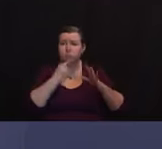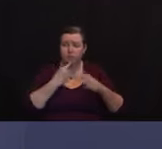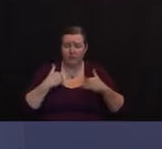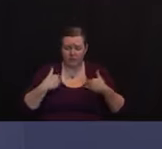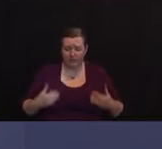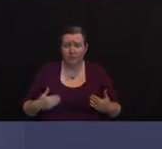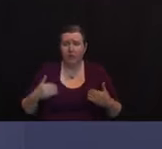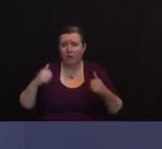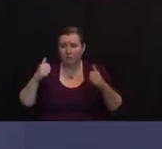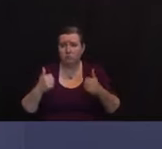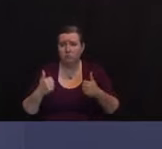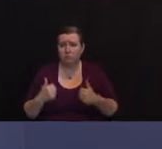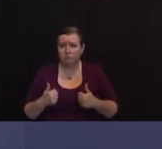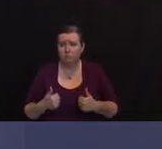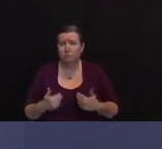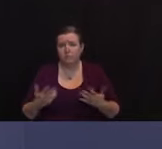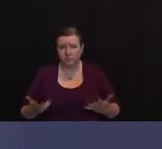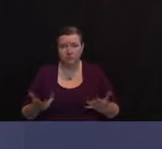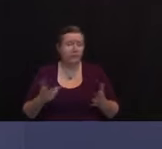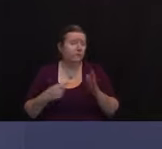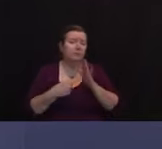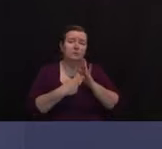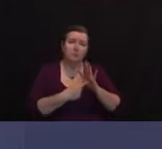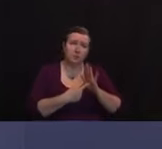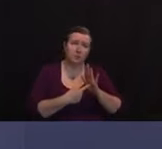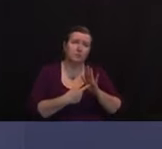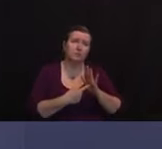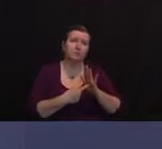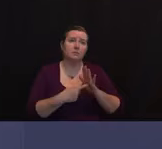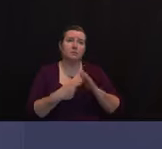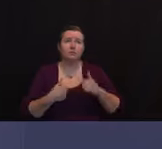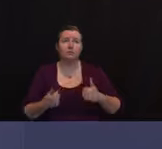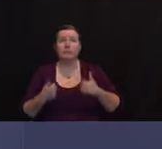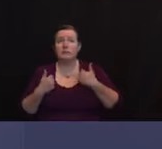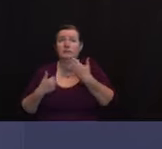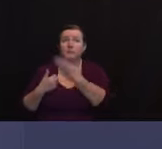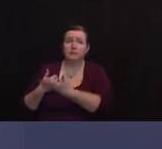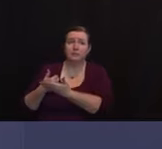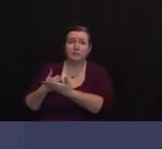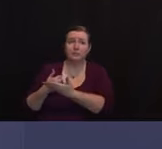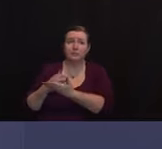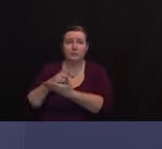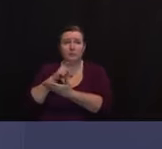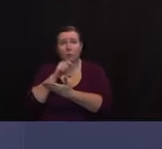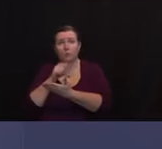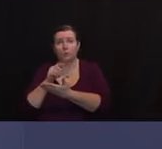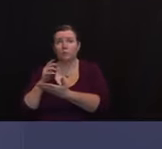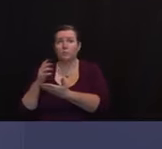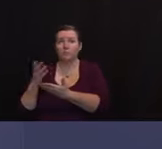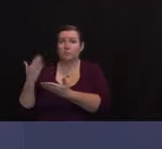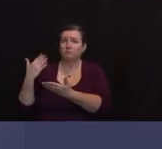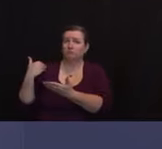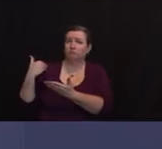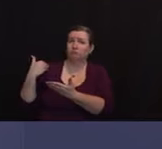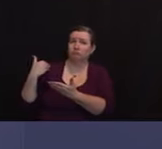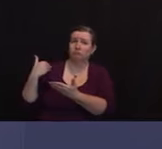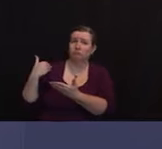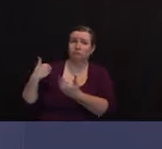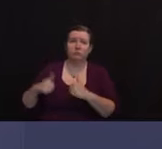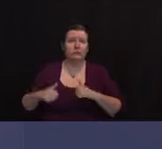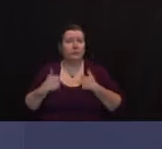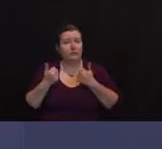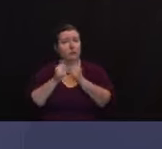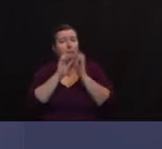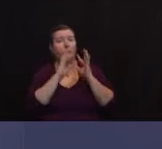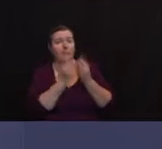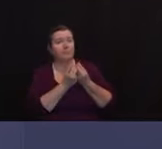care visits can be for a resident who was living with their family before recently being admitted. We